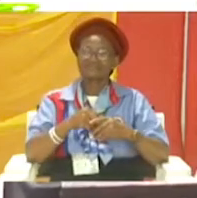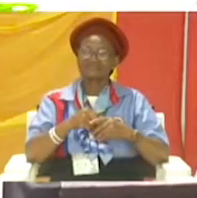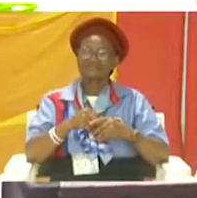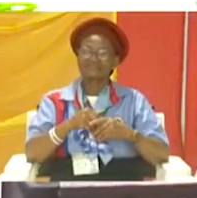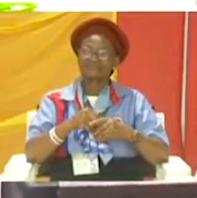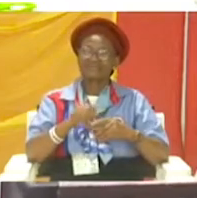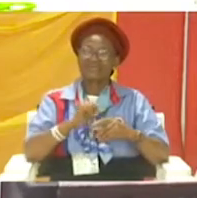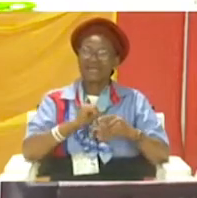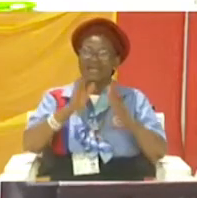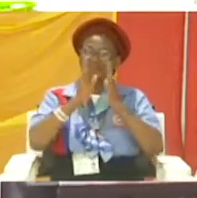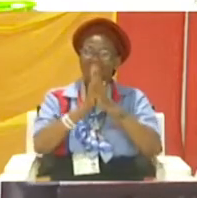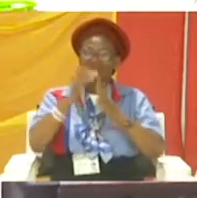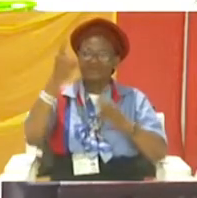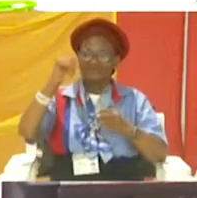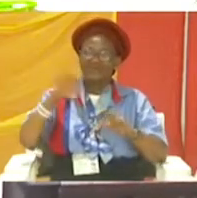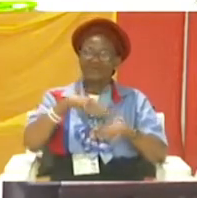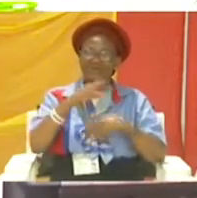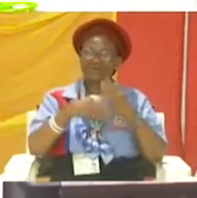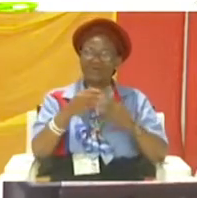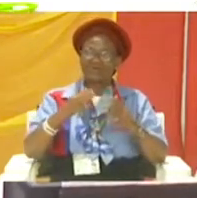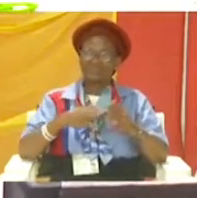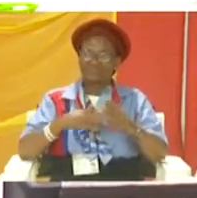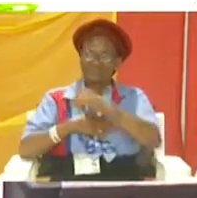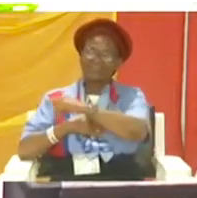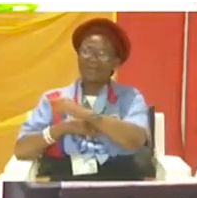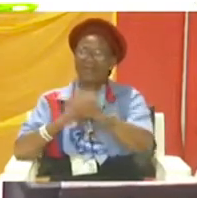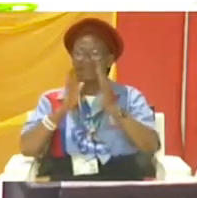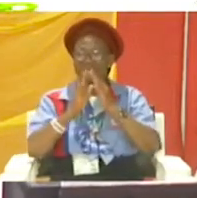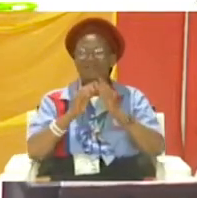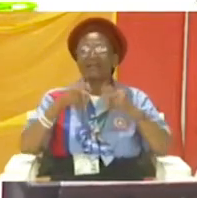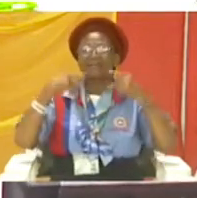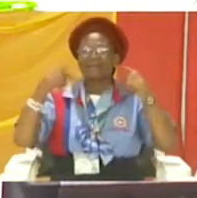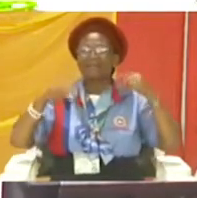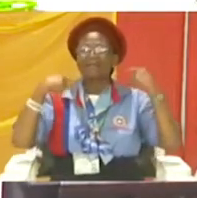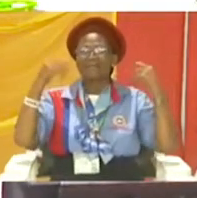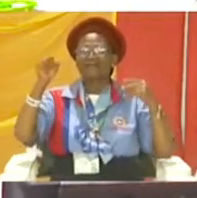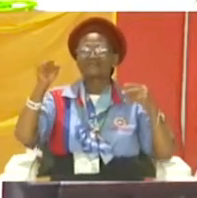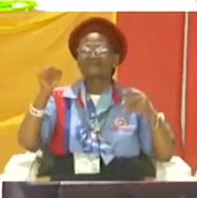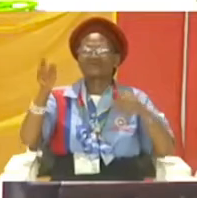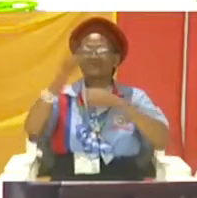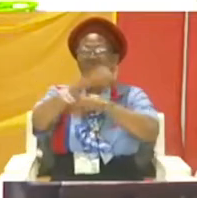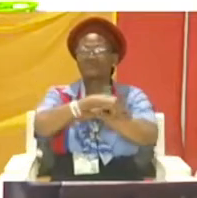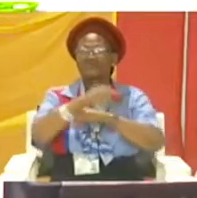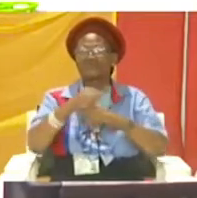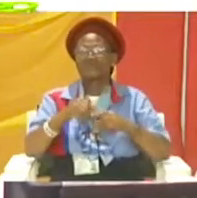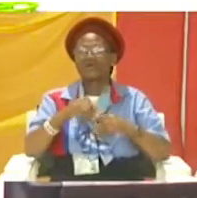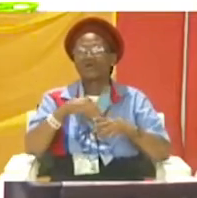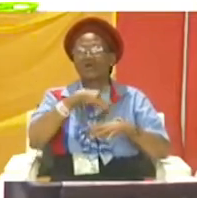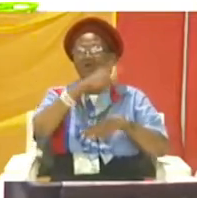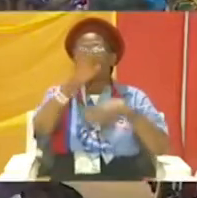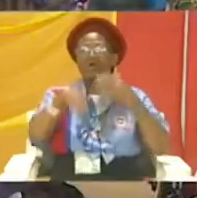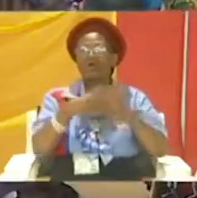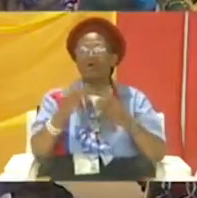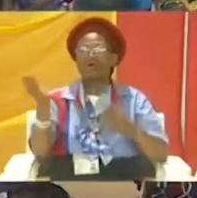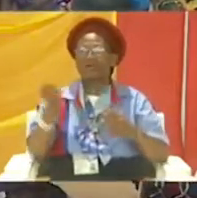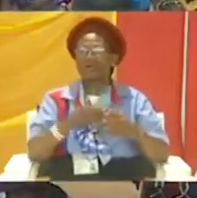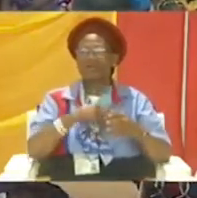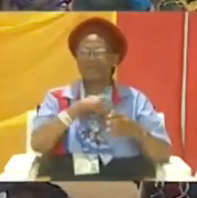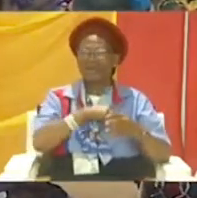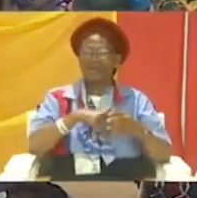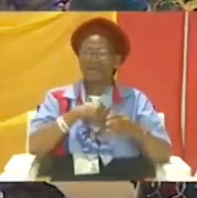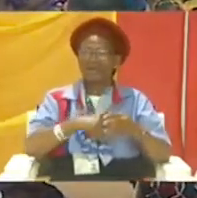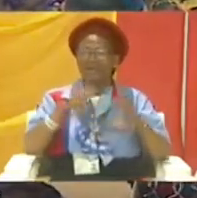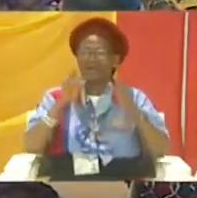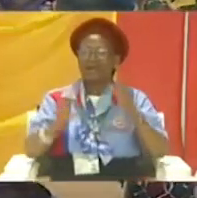I pray for all my pastors today. All our ministers.